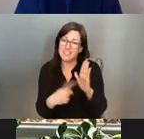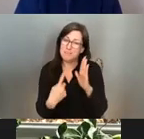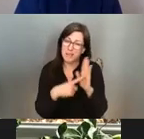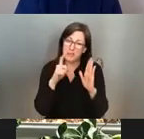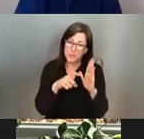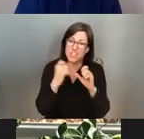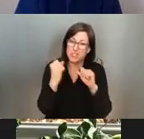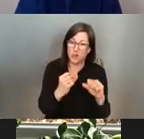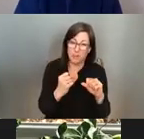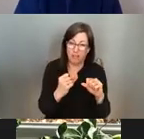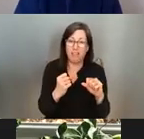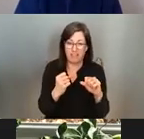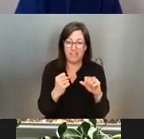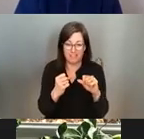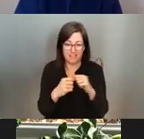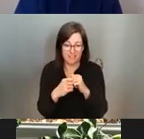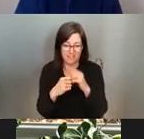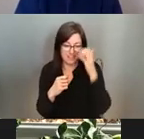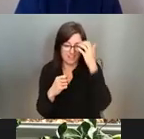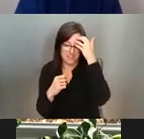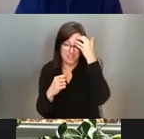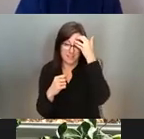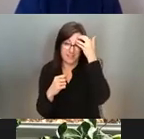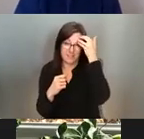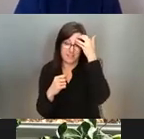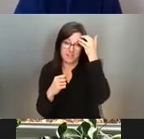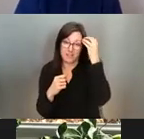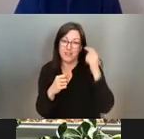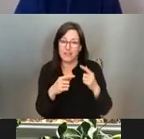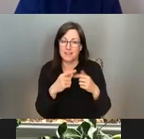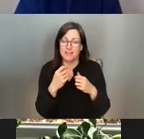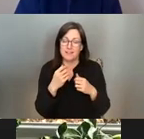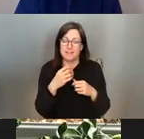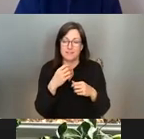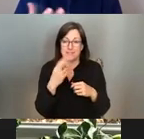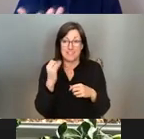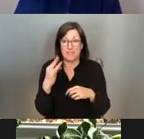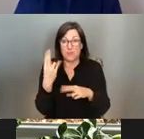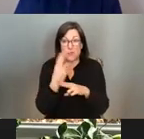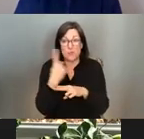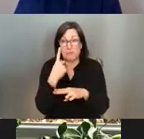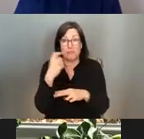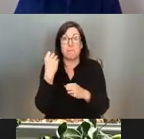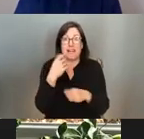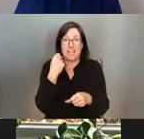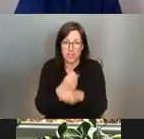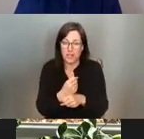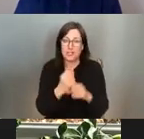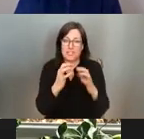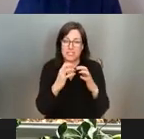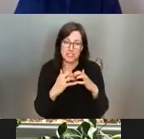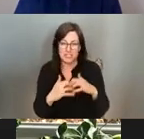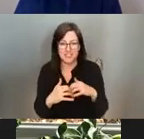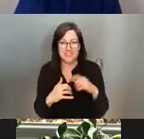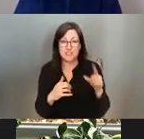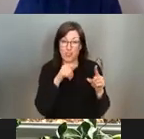that for some of our learners. And through the years, things take a beating. And the durability of these parts bin